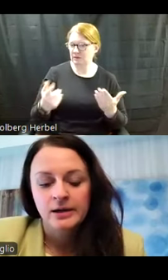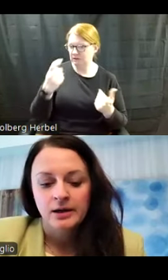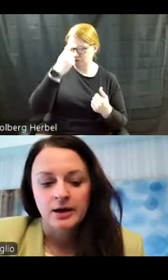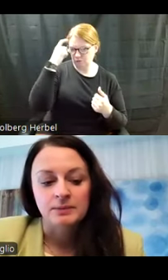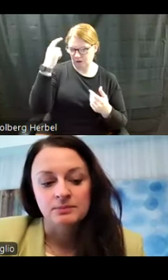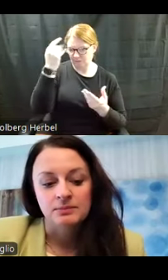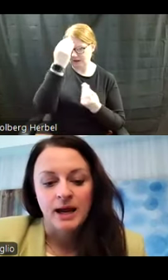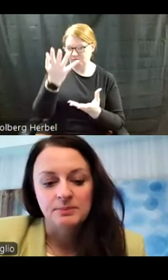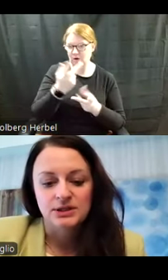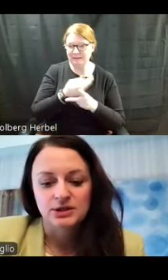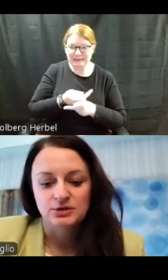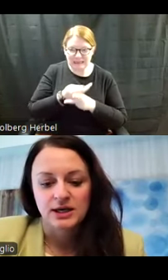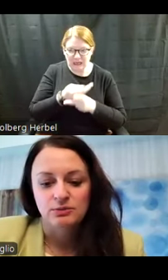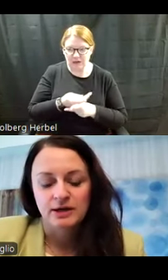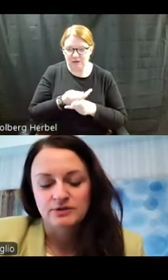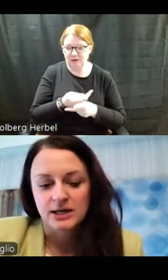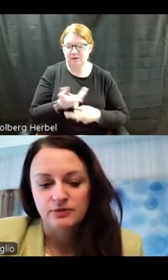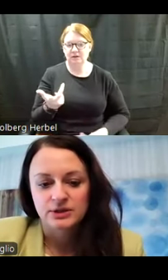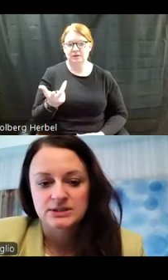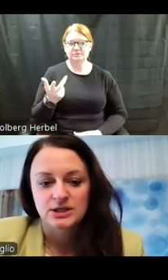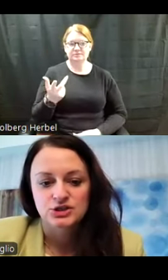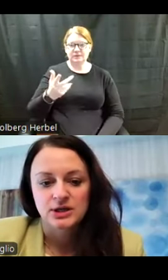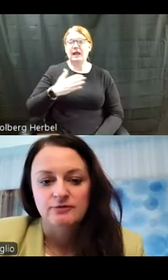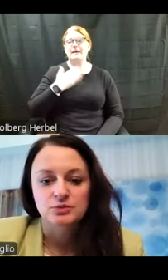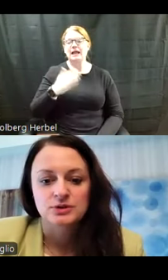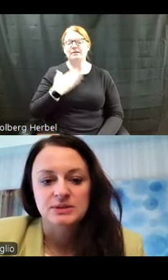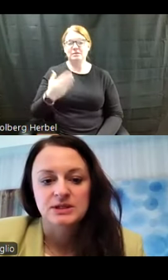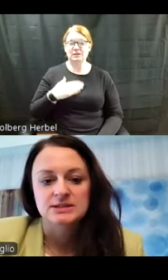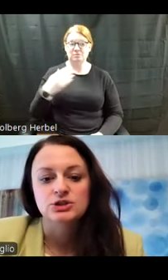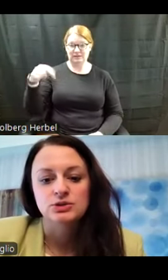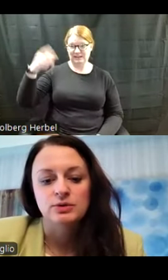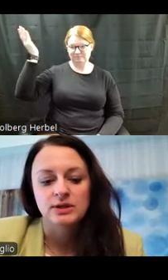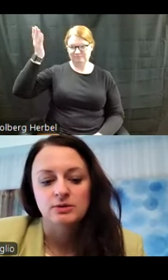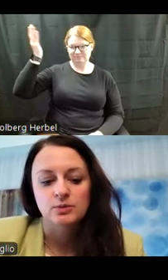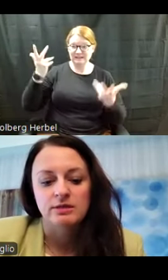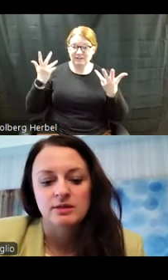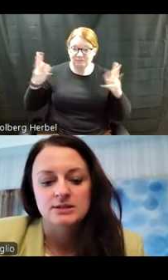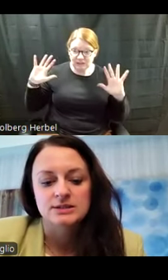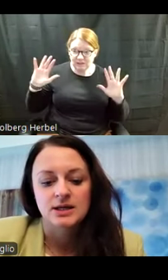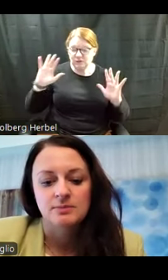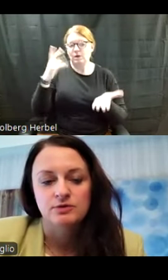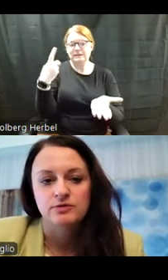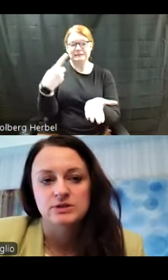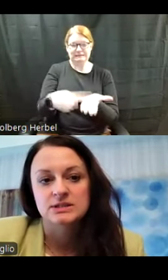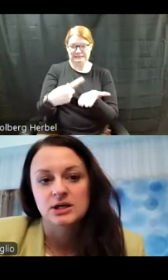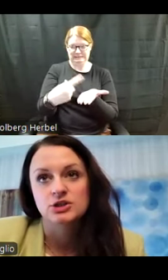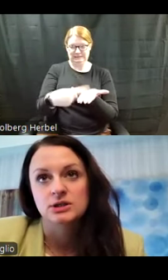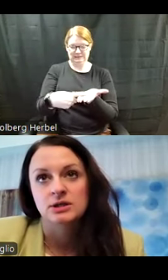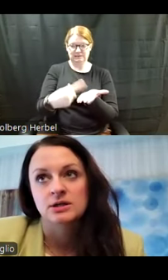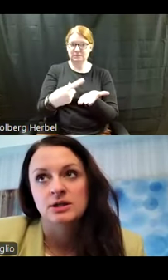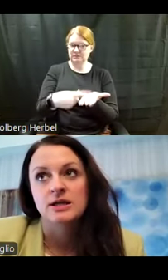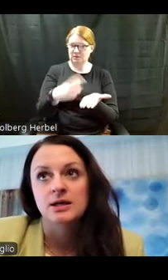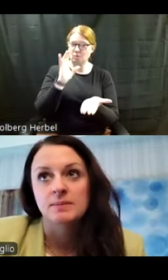care. I'm happy to hear that we'll have time for a discussion afterwards, because I do think with this type of